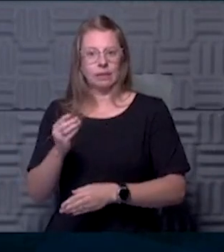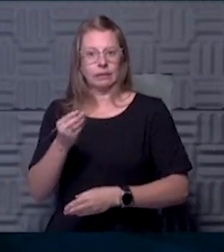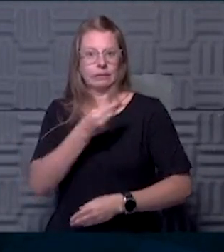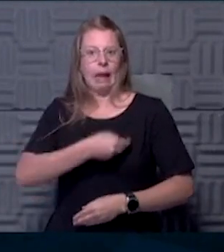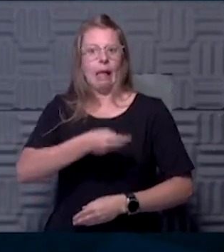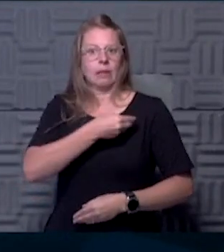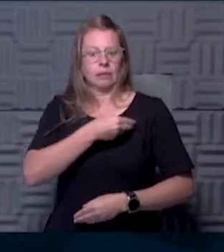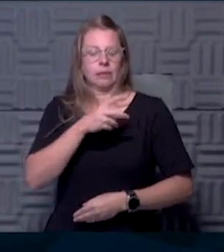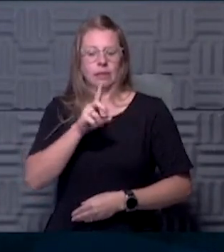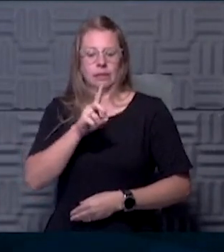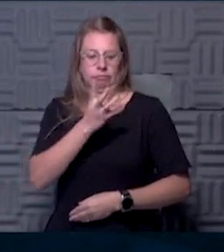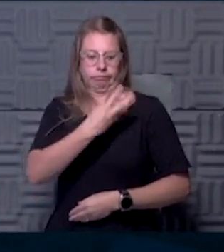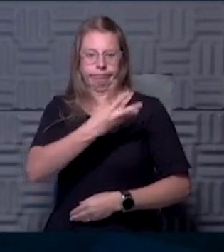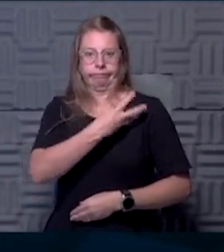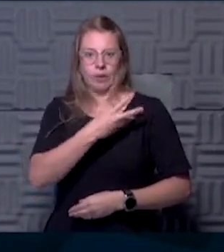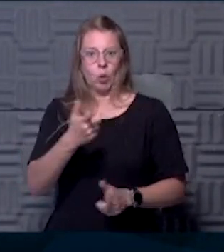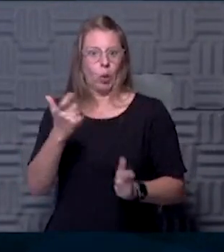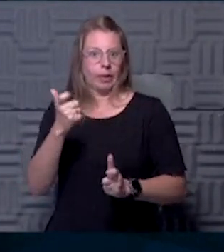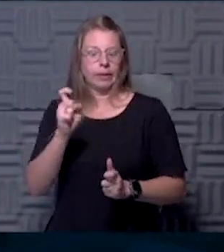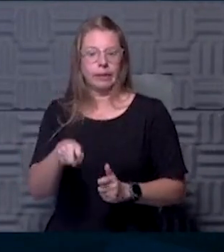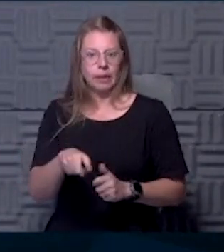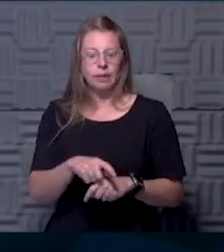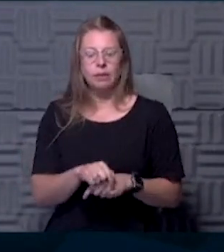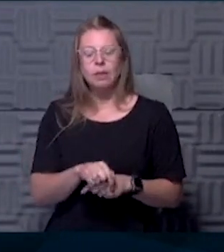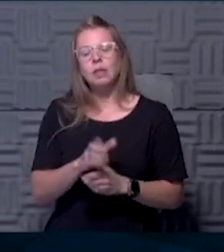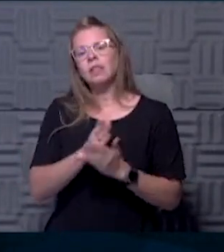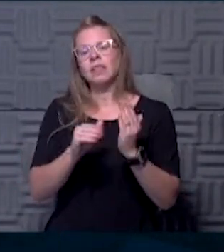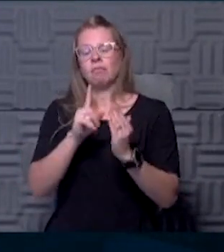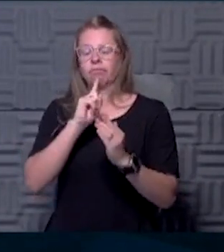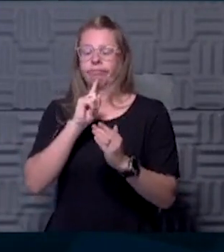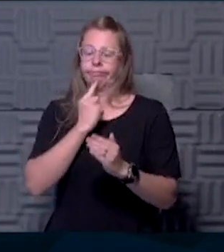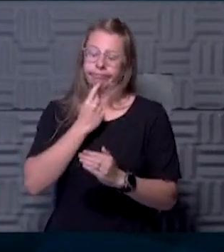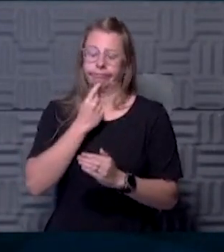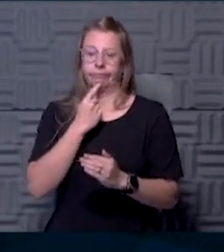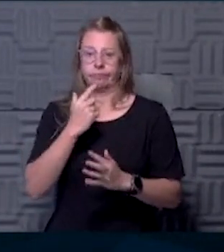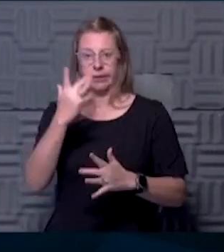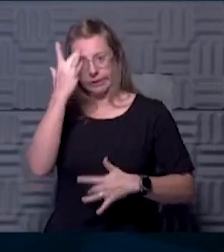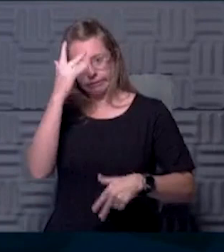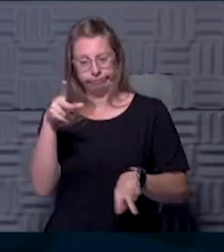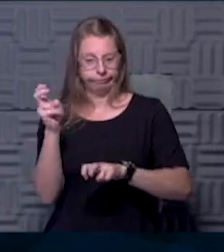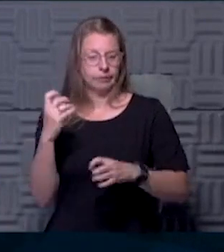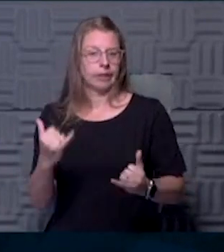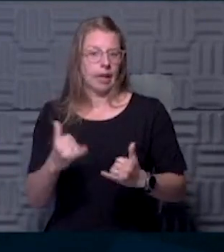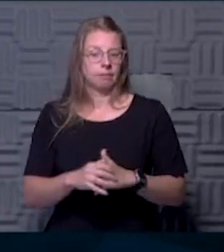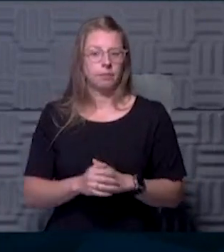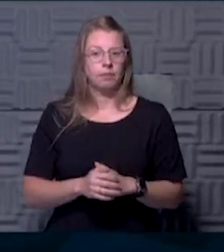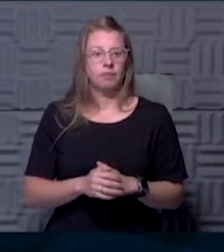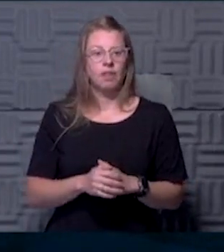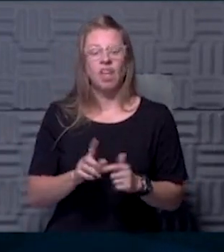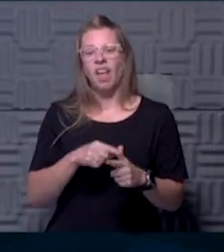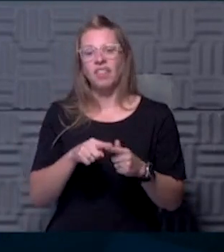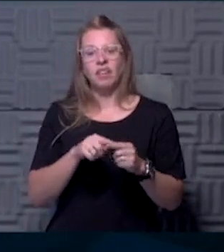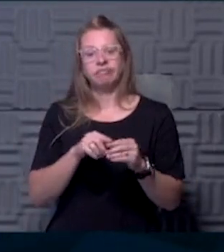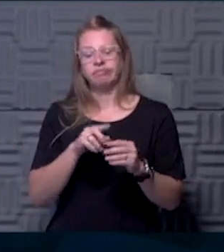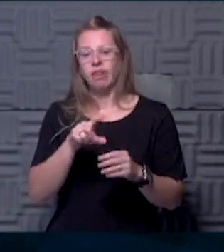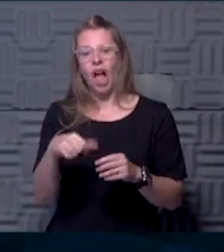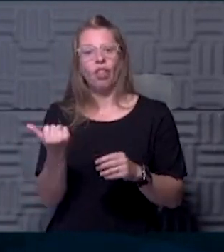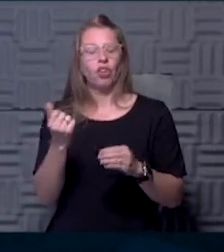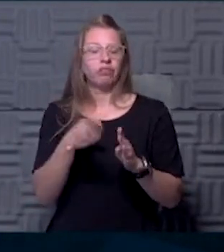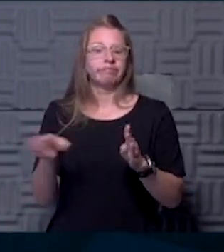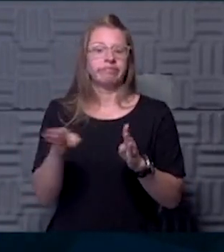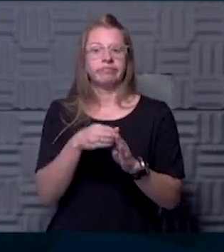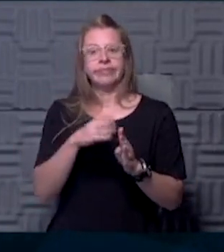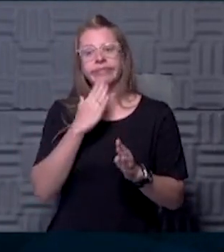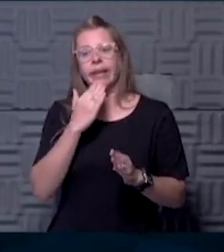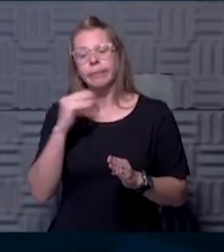a lot early on in the disease and some in those that are really critically ill today. And then from there, there's a scattering of other things. Diabetes also